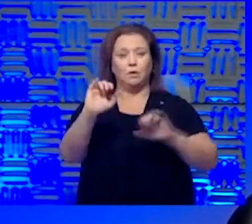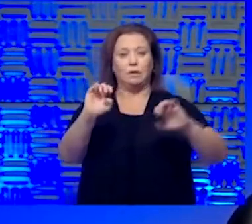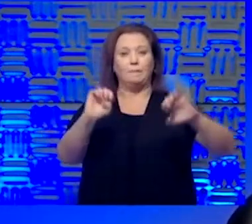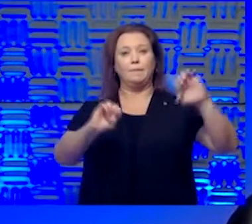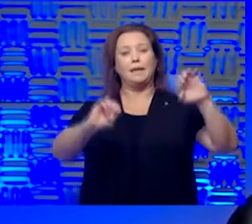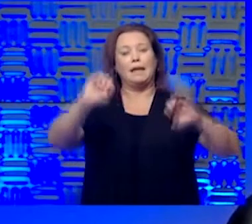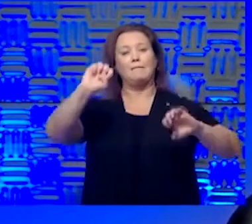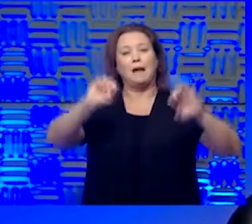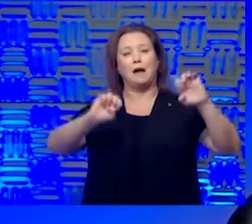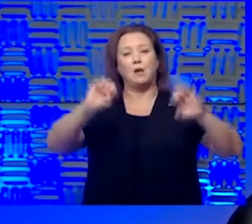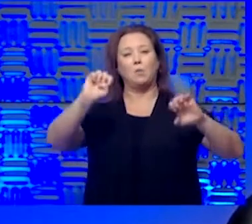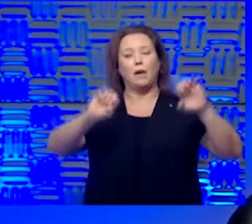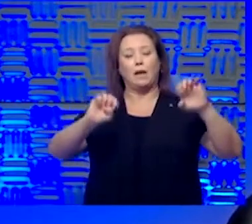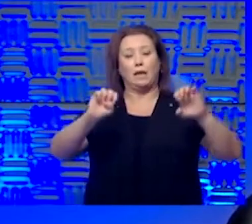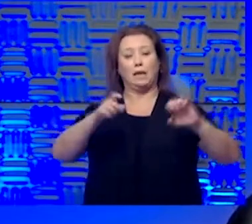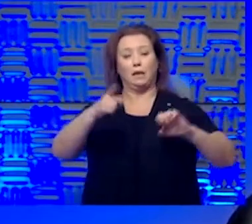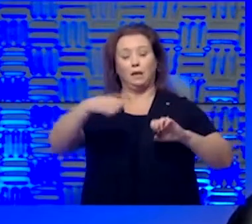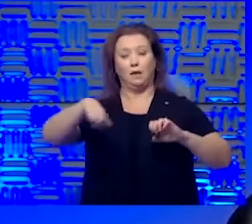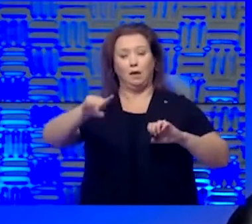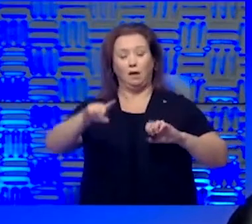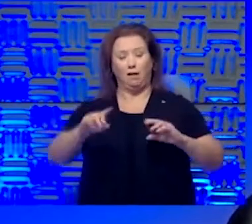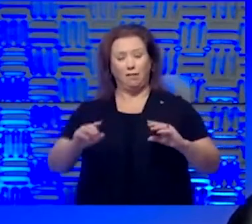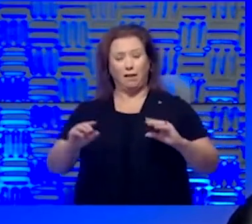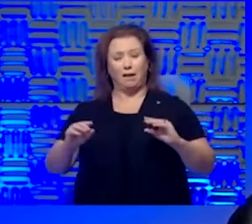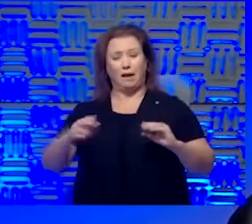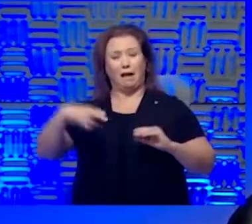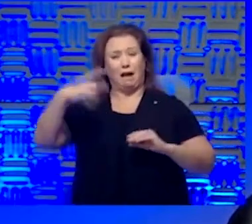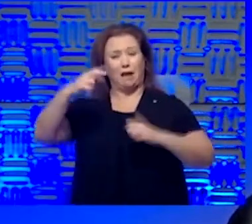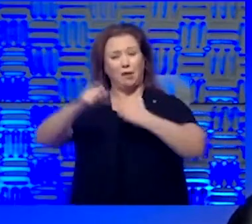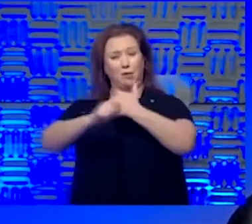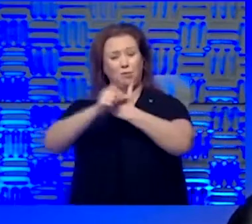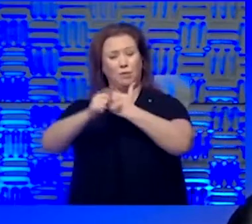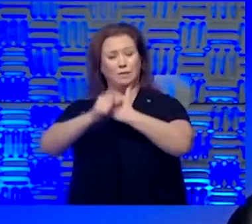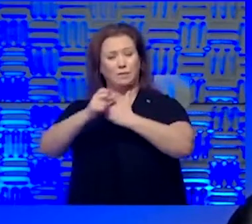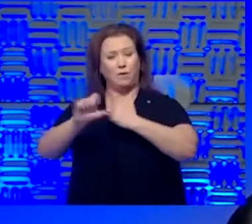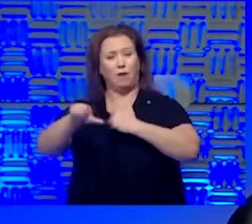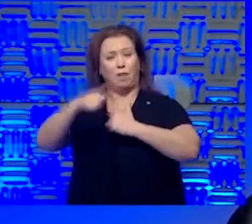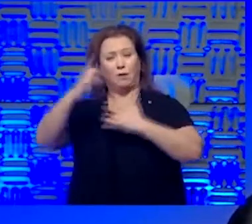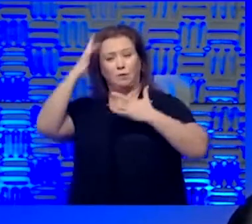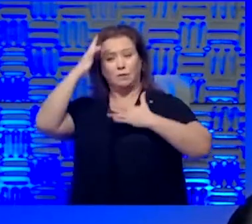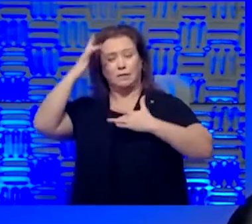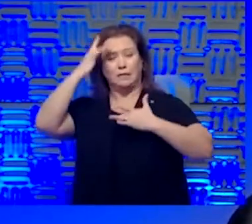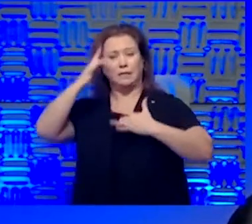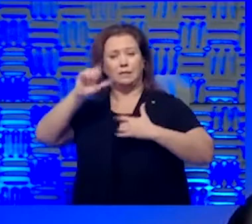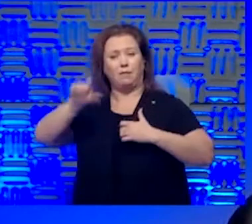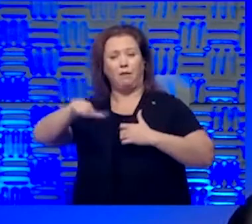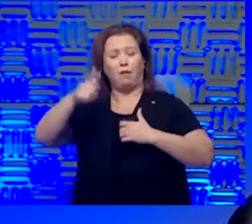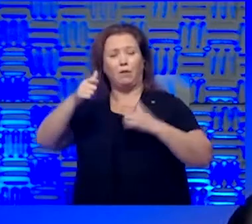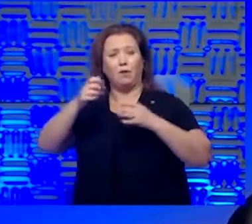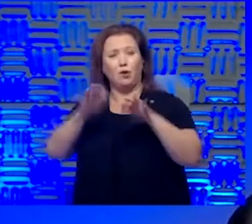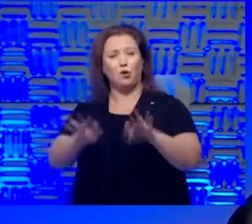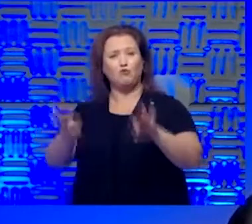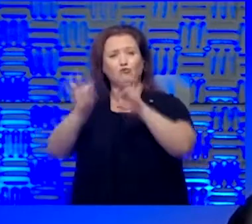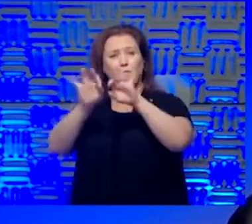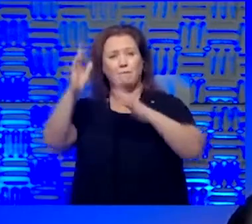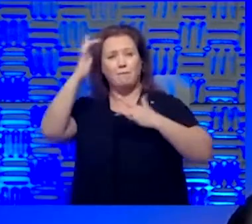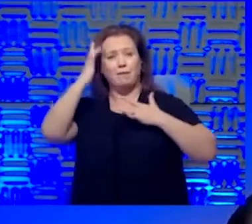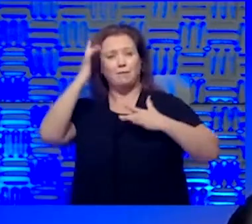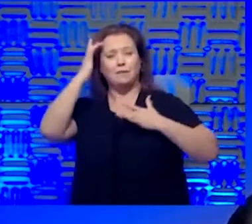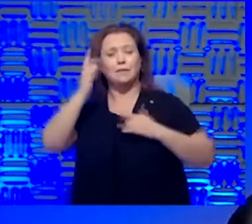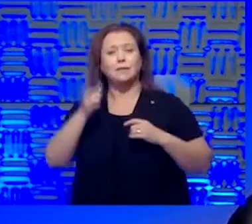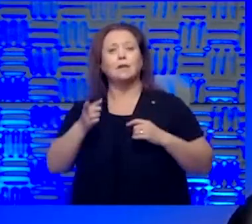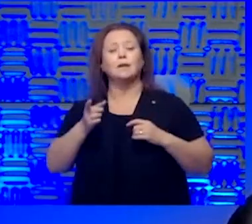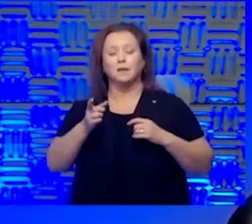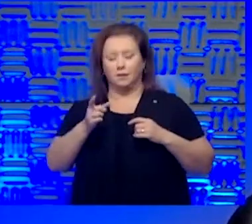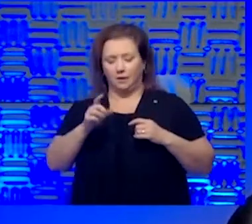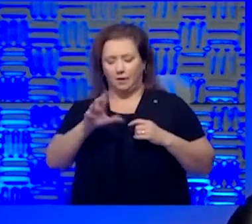evaluating about are they further at risk for higher disease or higher level of disease, critical illness. And it's not only the